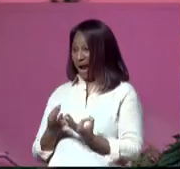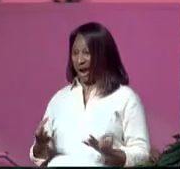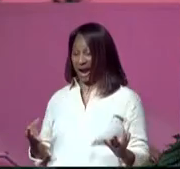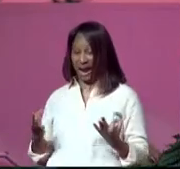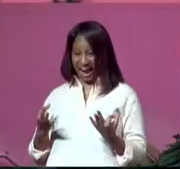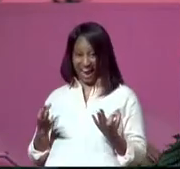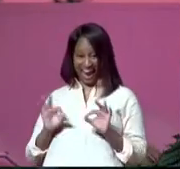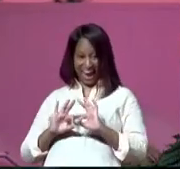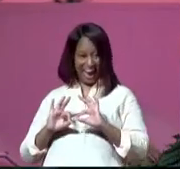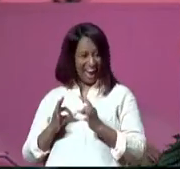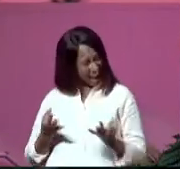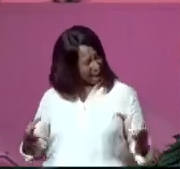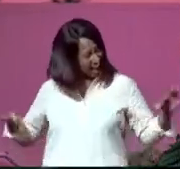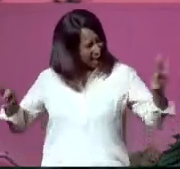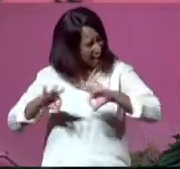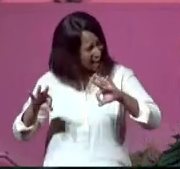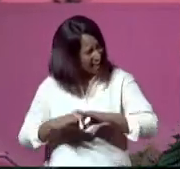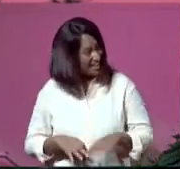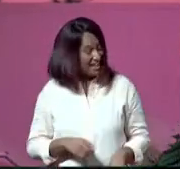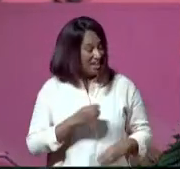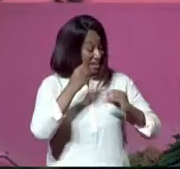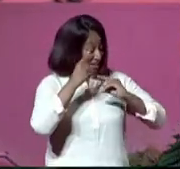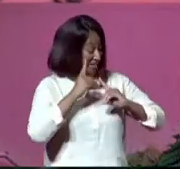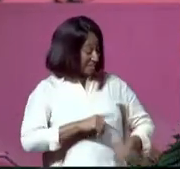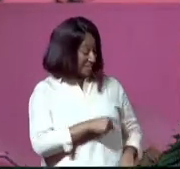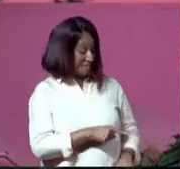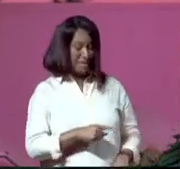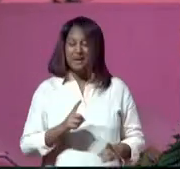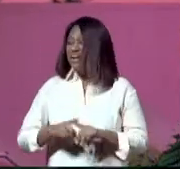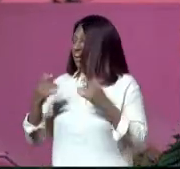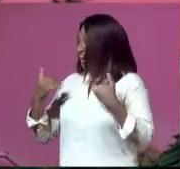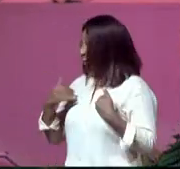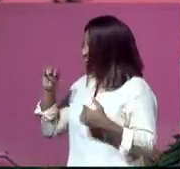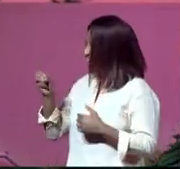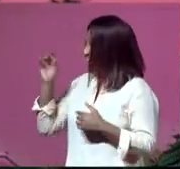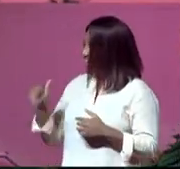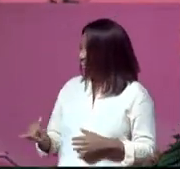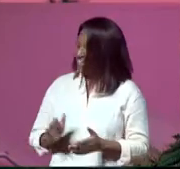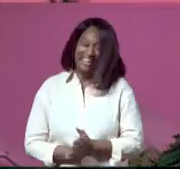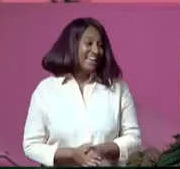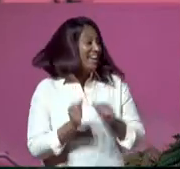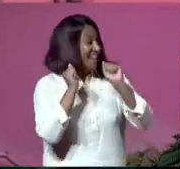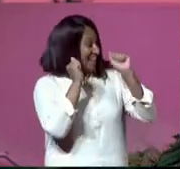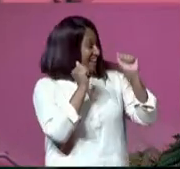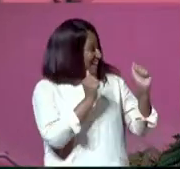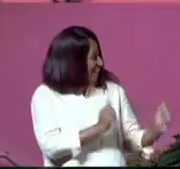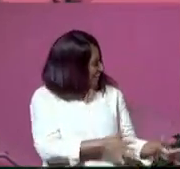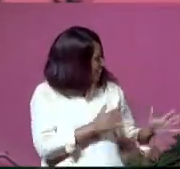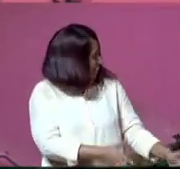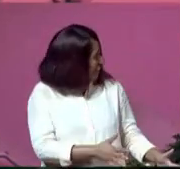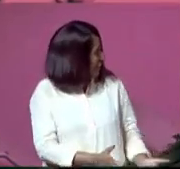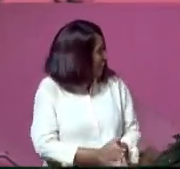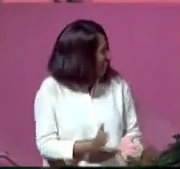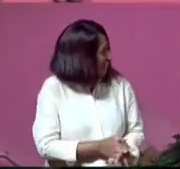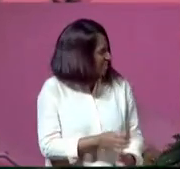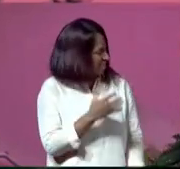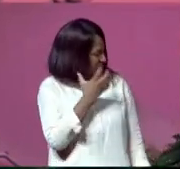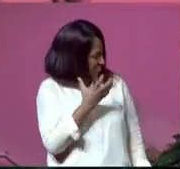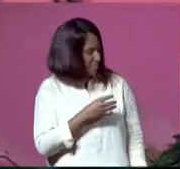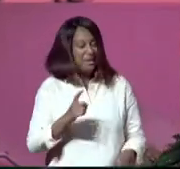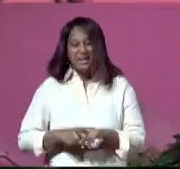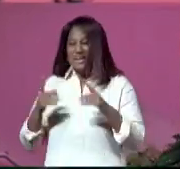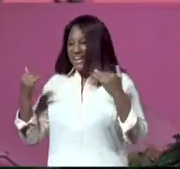depression, but I picked up joy. I left meanness, but I picked up love. And